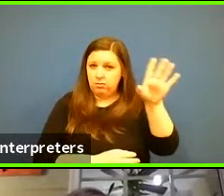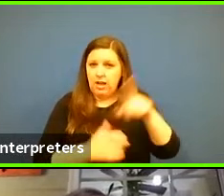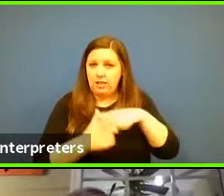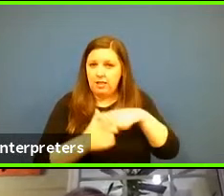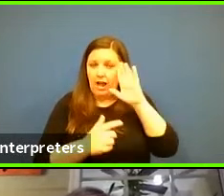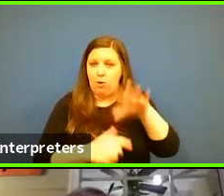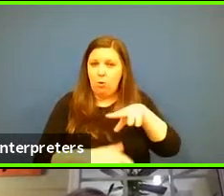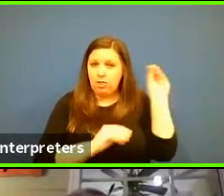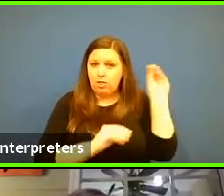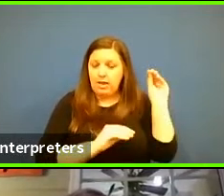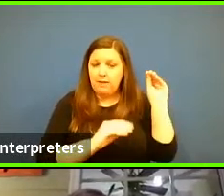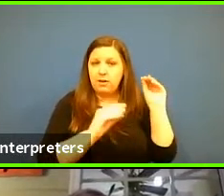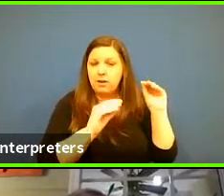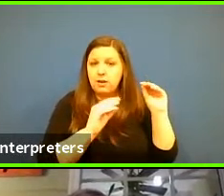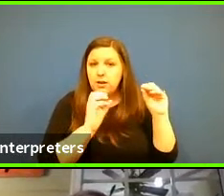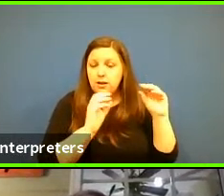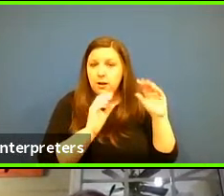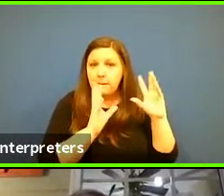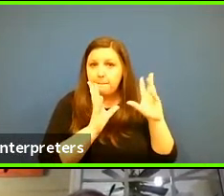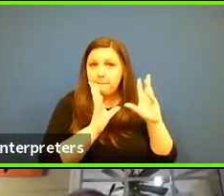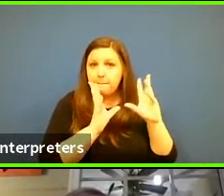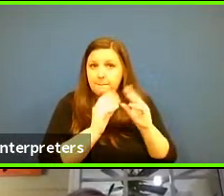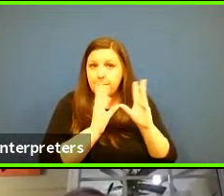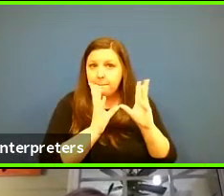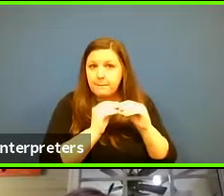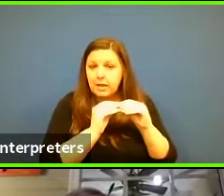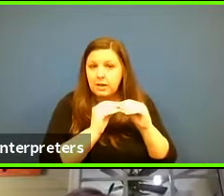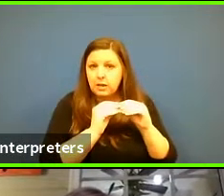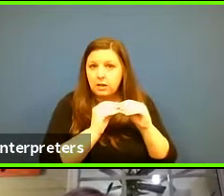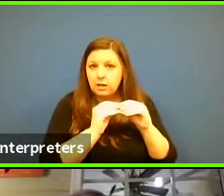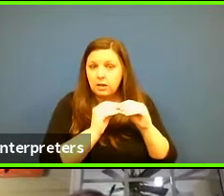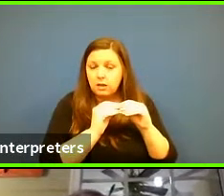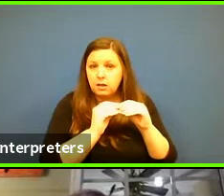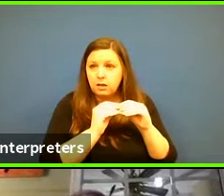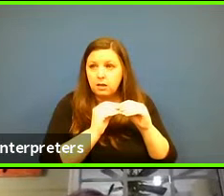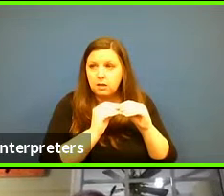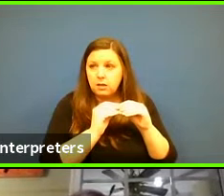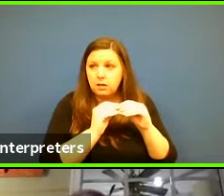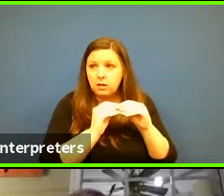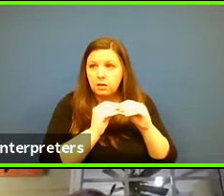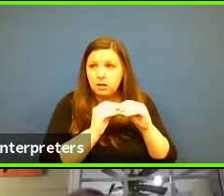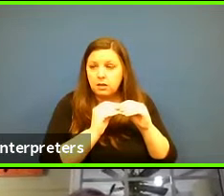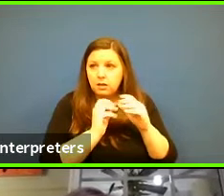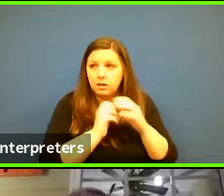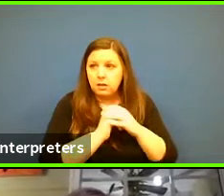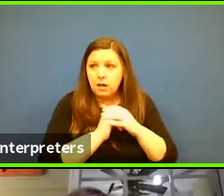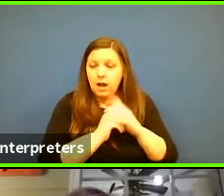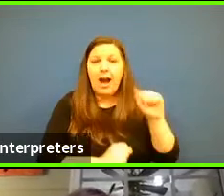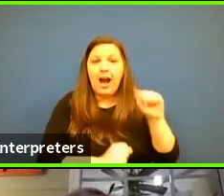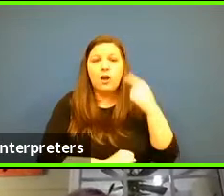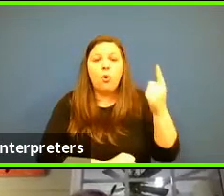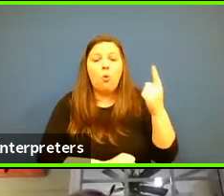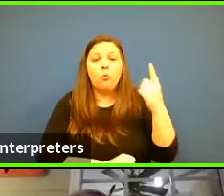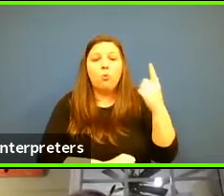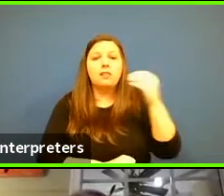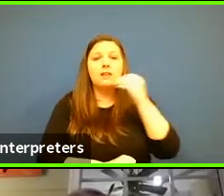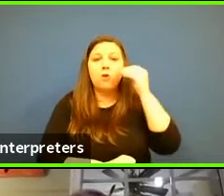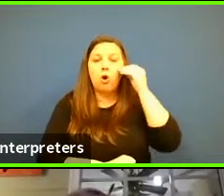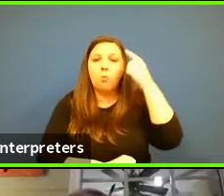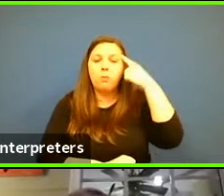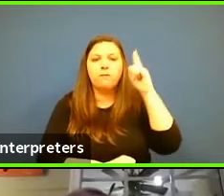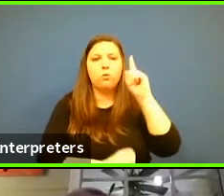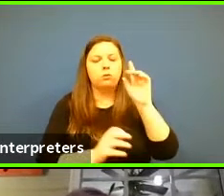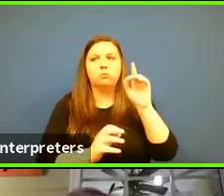I only leave home for the essentials, and I'm not going to attend any meeting, whether it's a